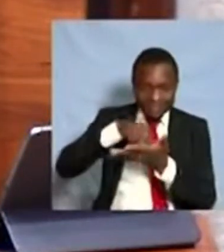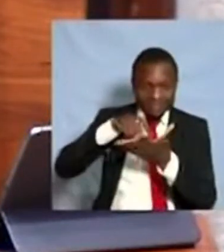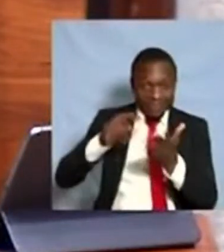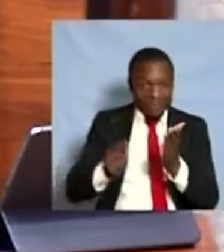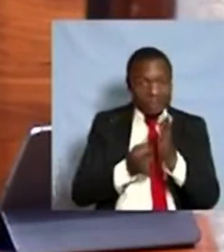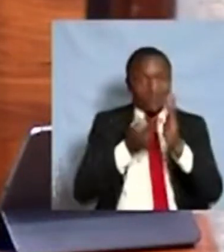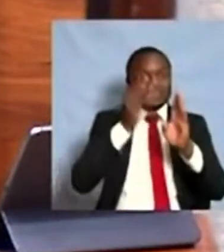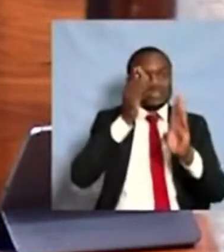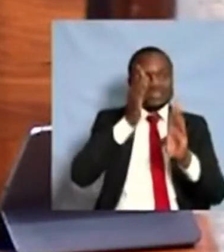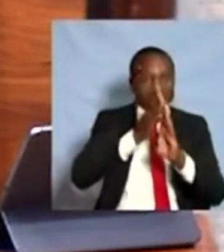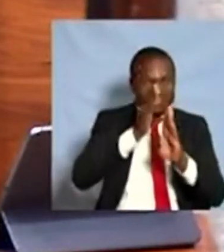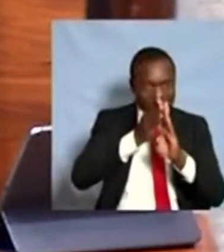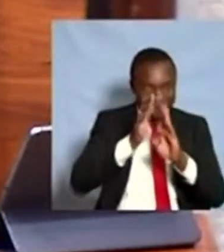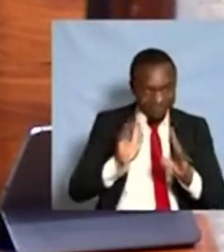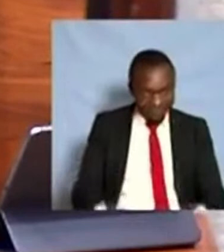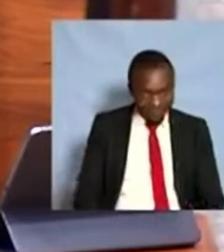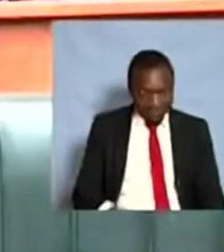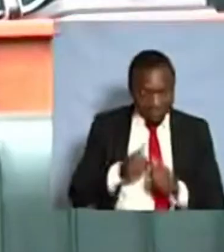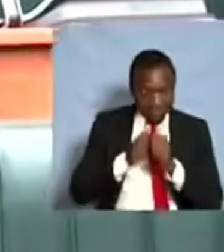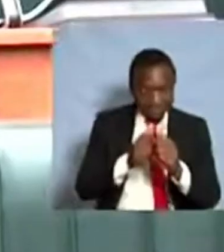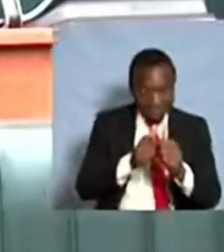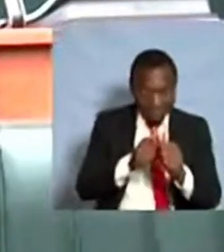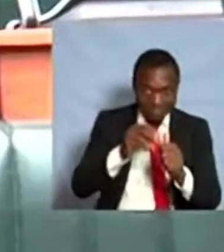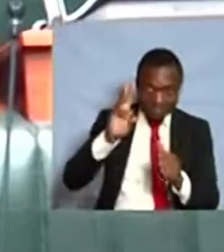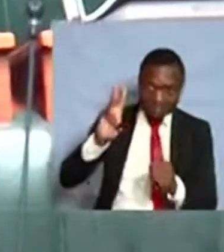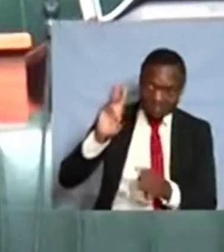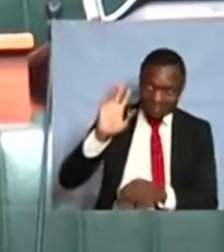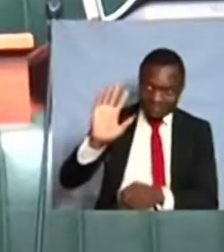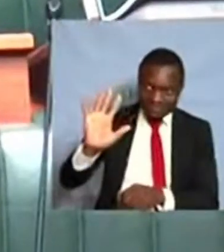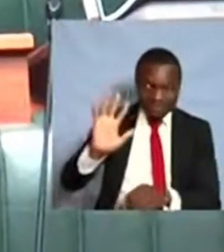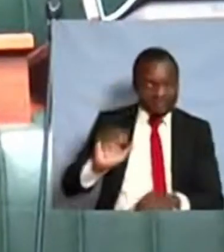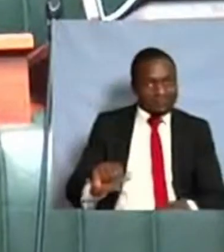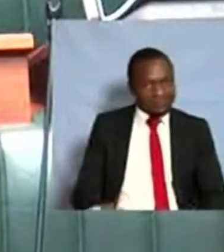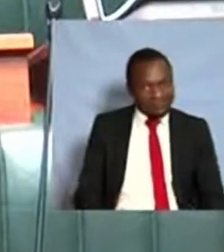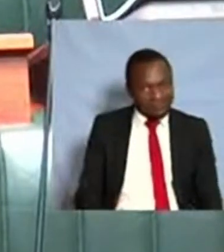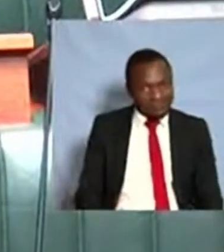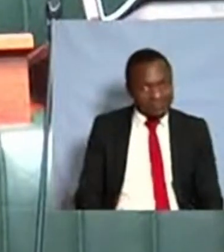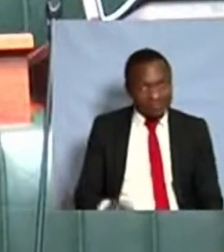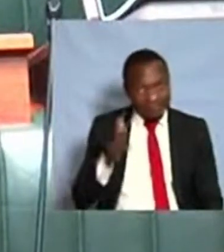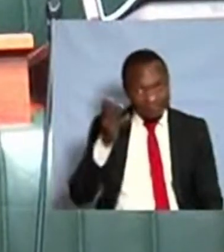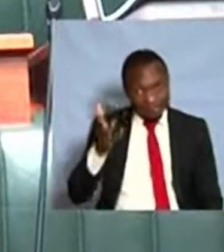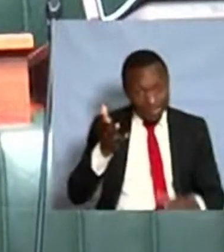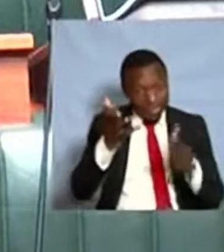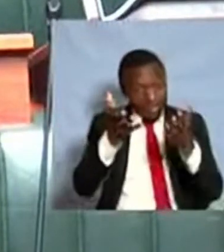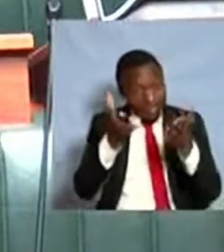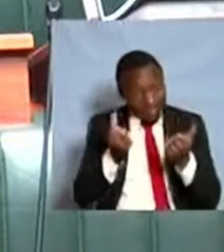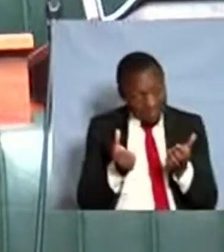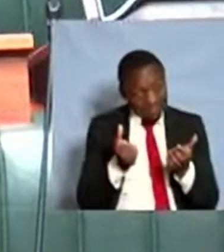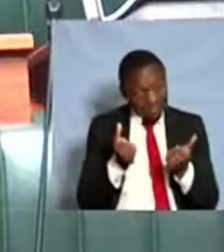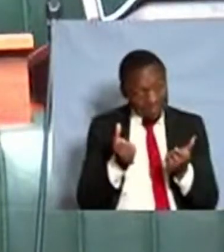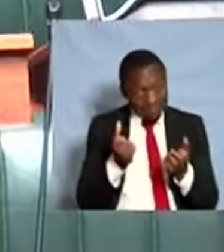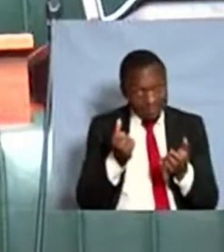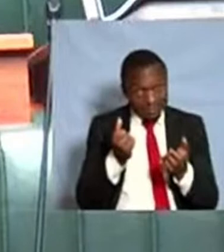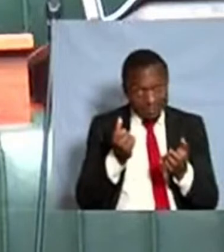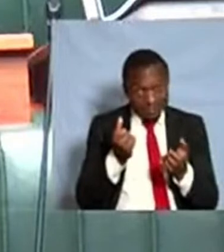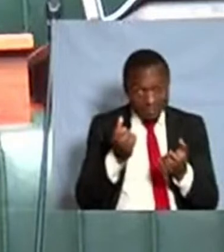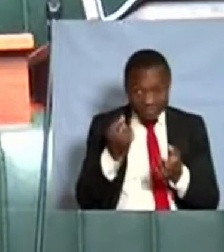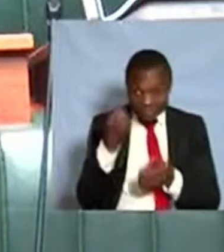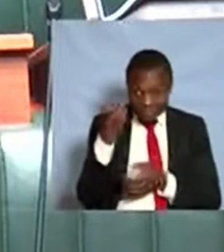stand on a point of order according to Standing Order 65. I want to be made